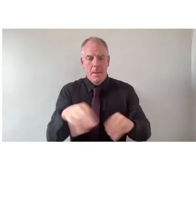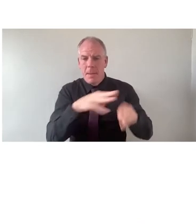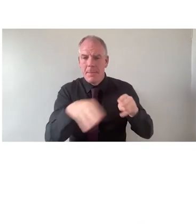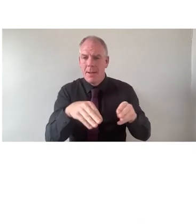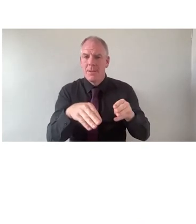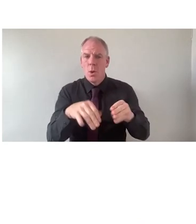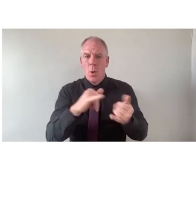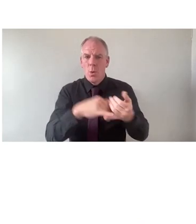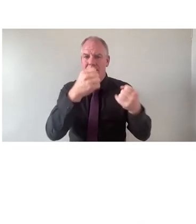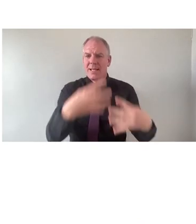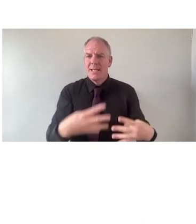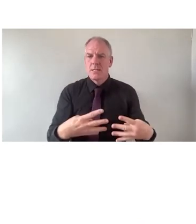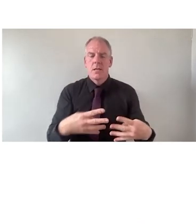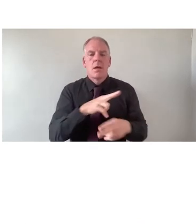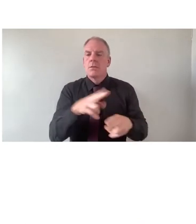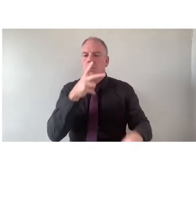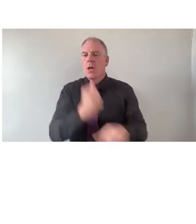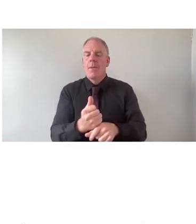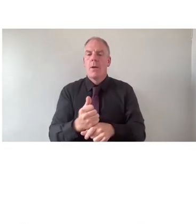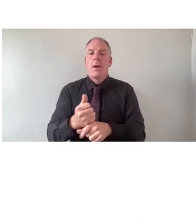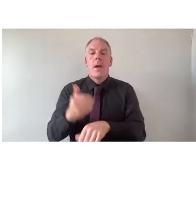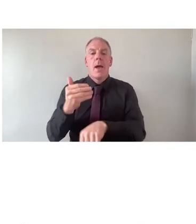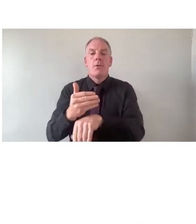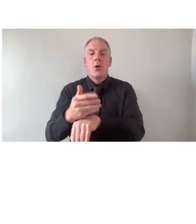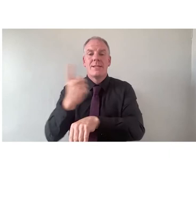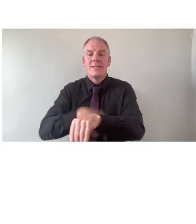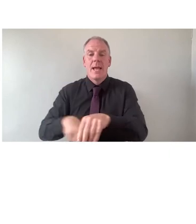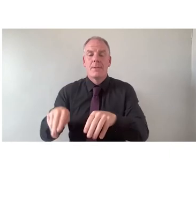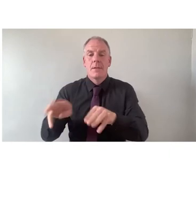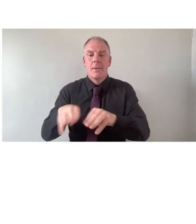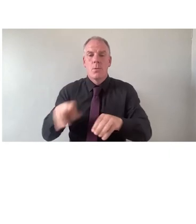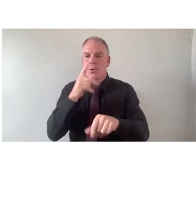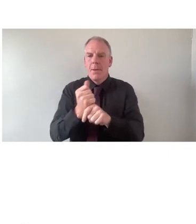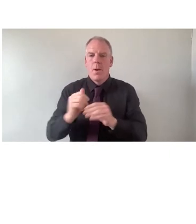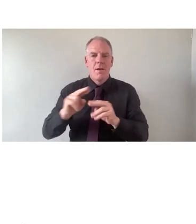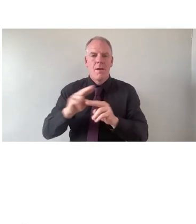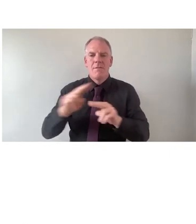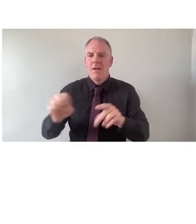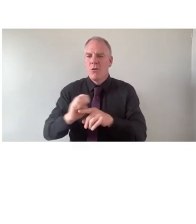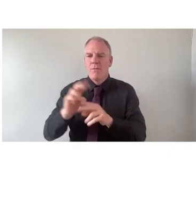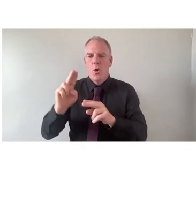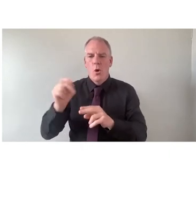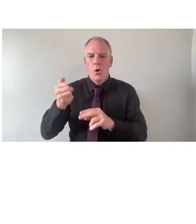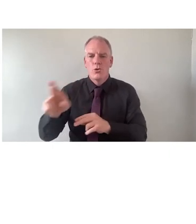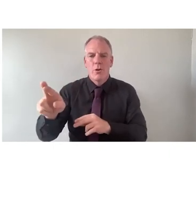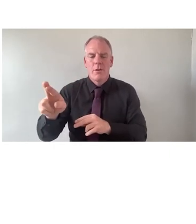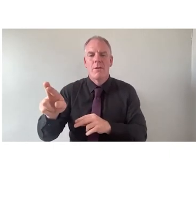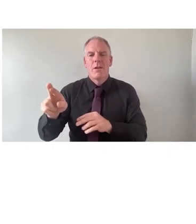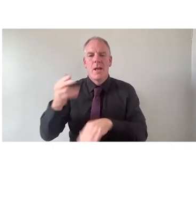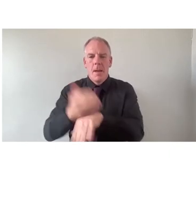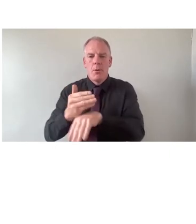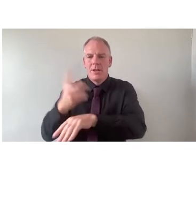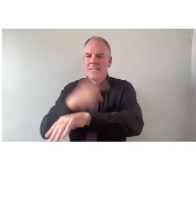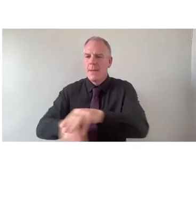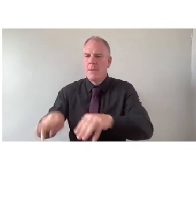only are we talking about unemployed disabled people, we're also talking about underemployed disabled people of all ages. Also looking